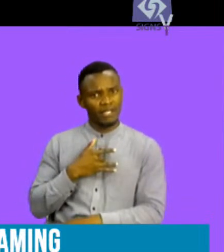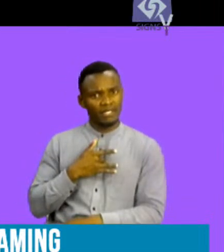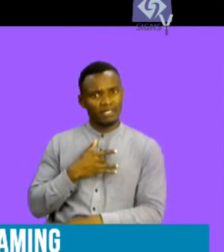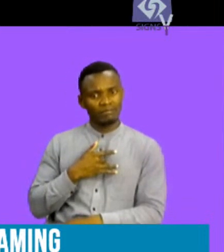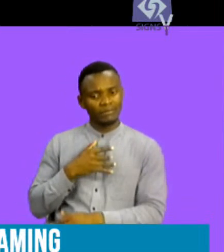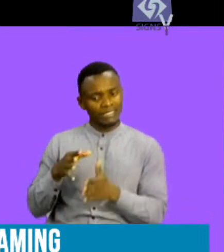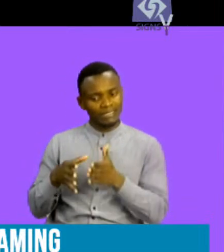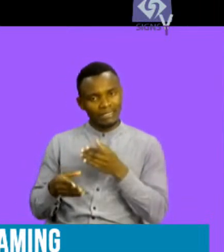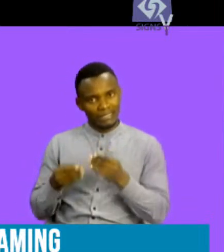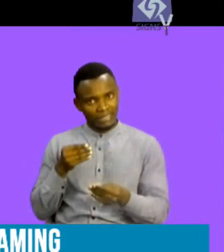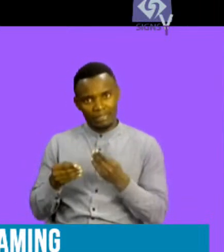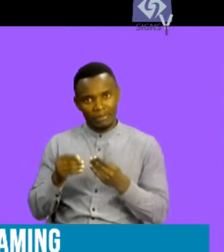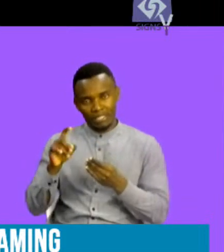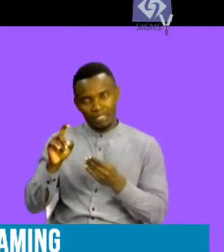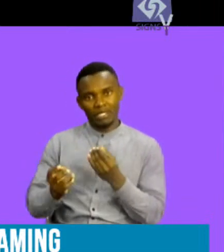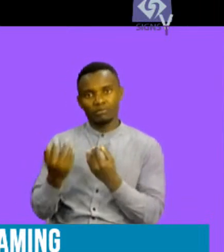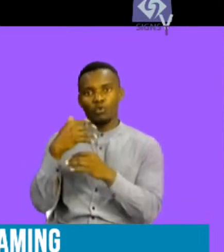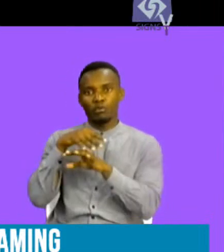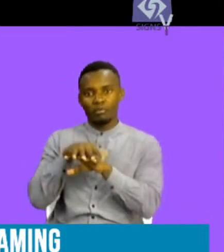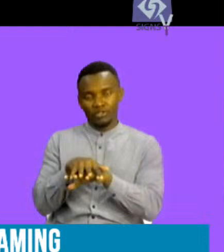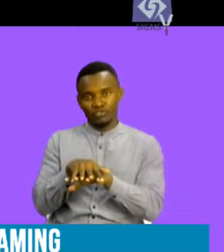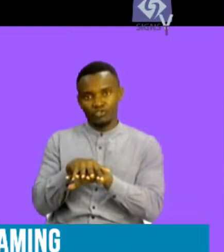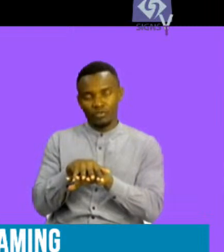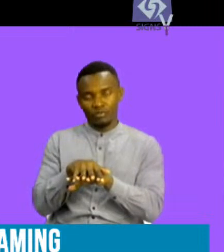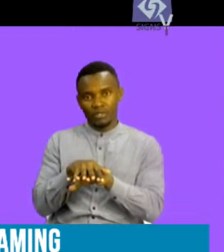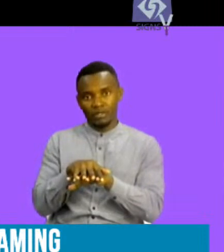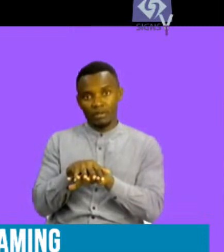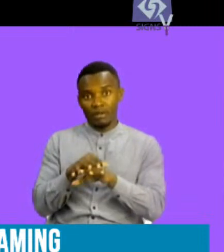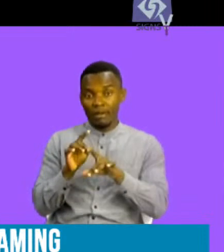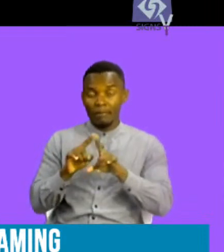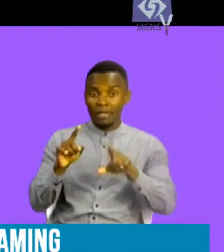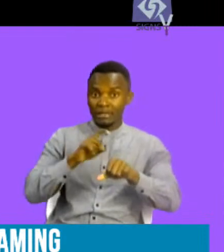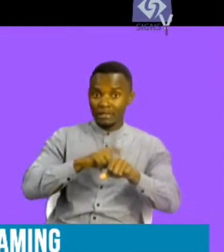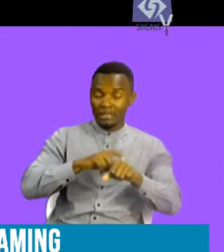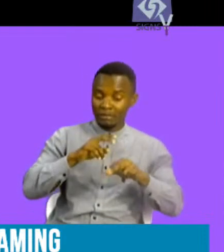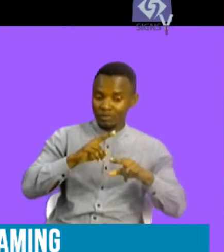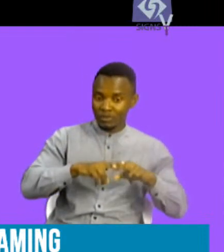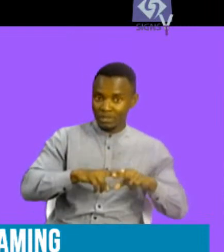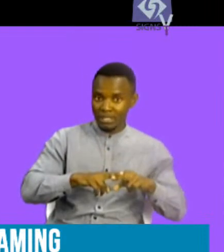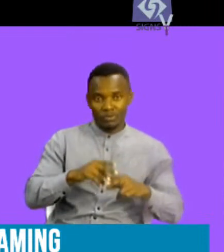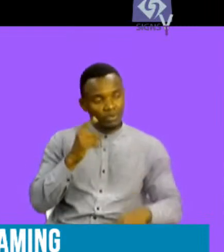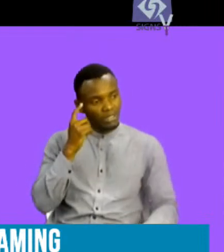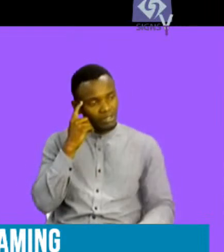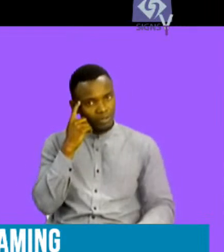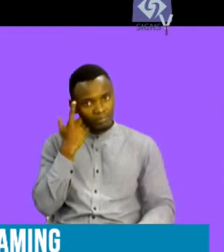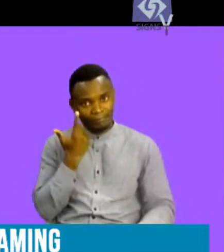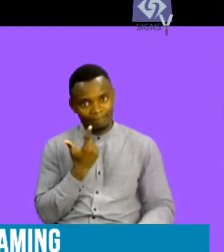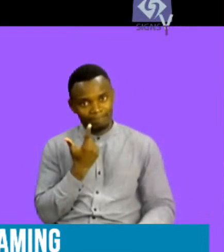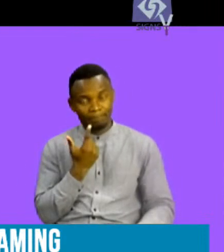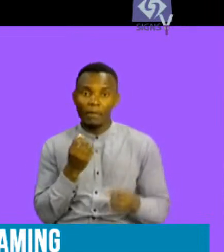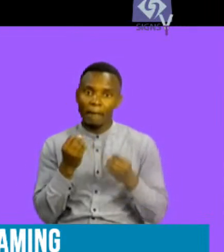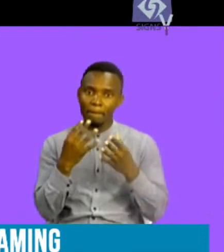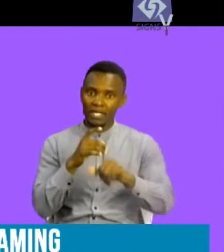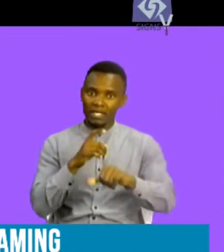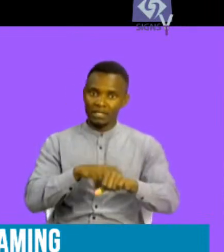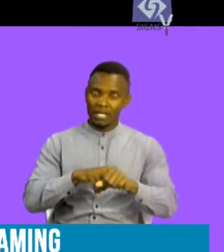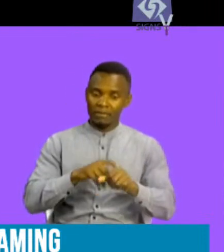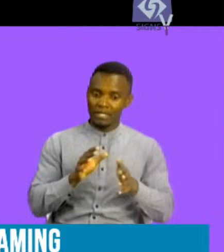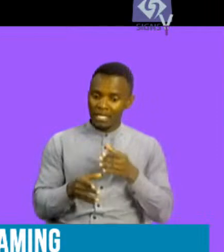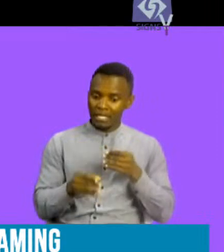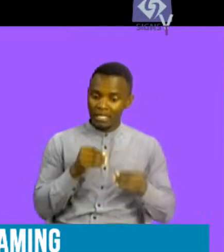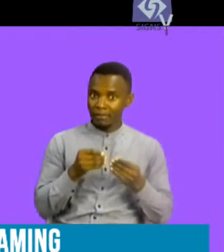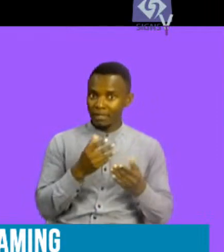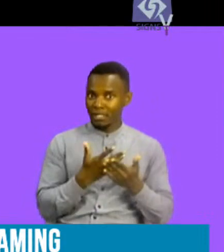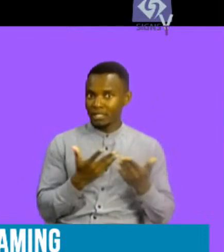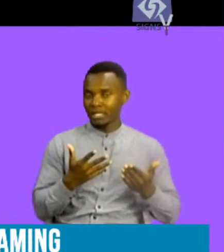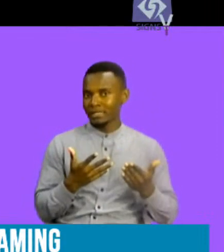those sectors. Yeah. But when we sat down, we thought many times matters disability are